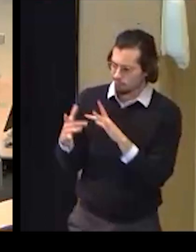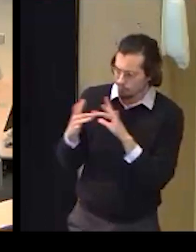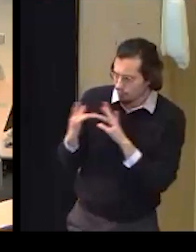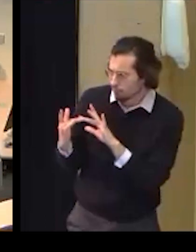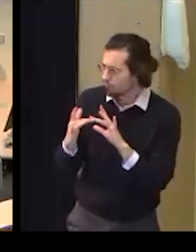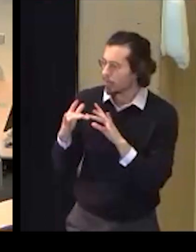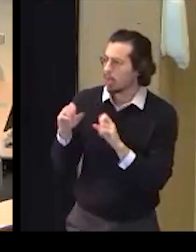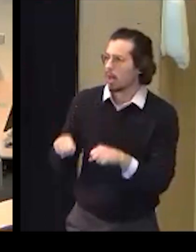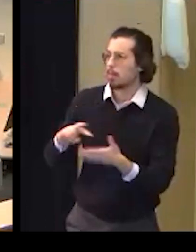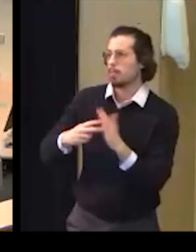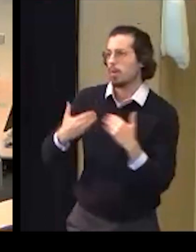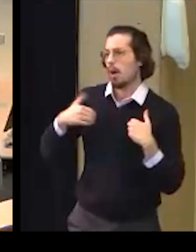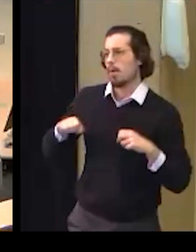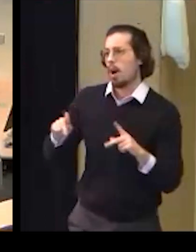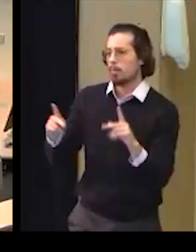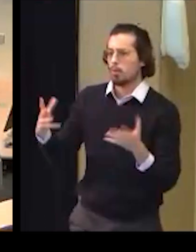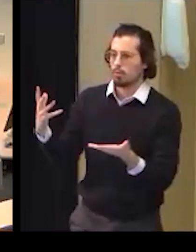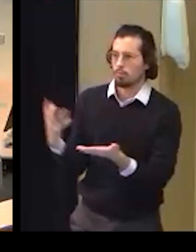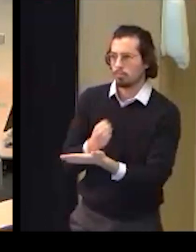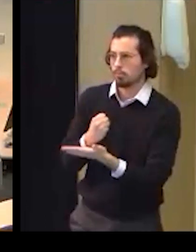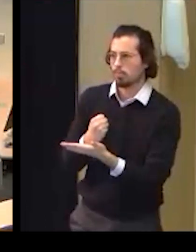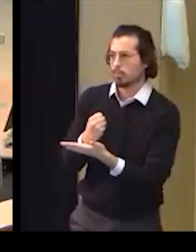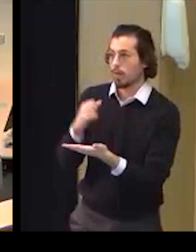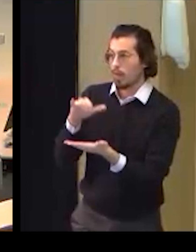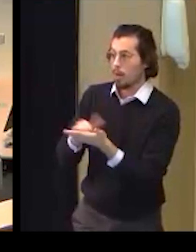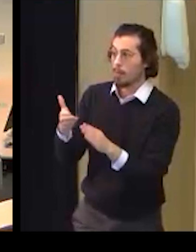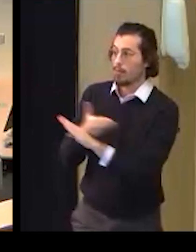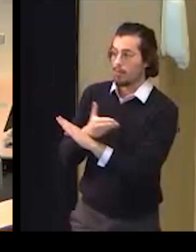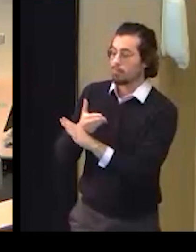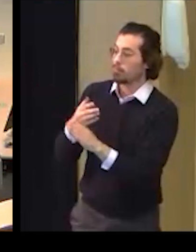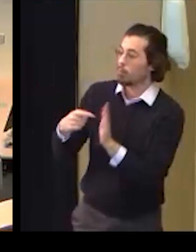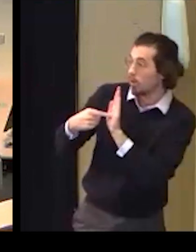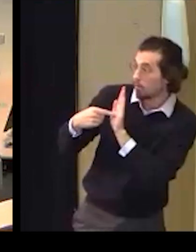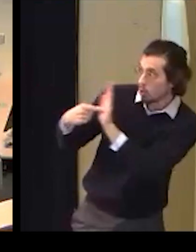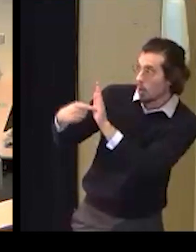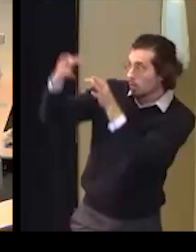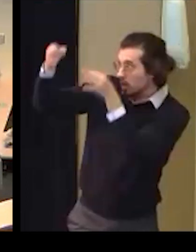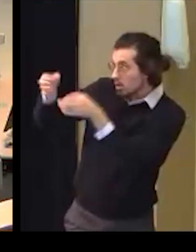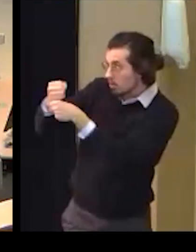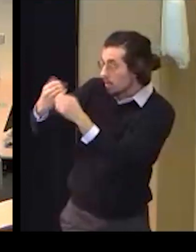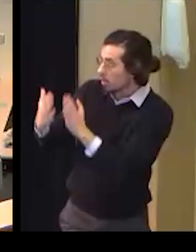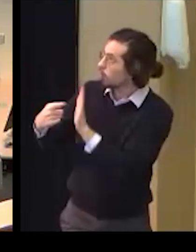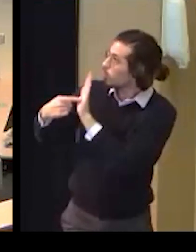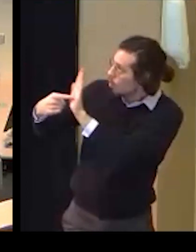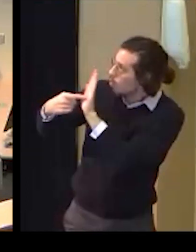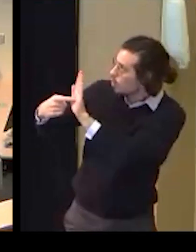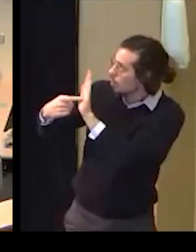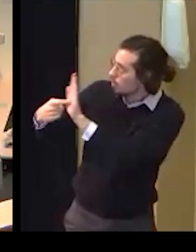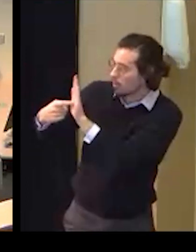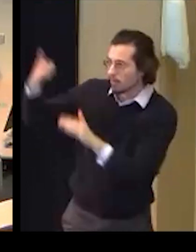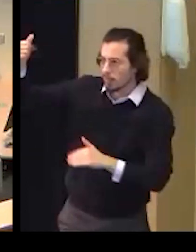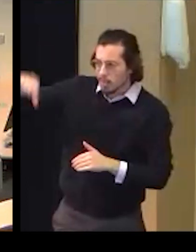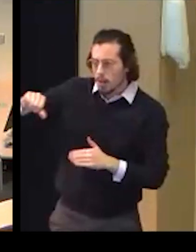opportunities to put that before the decision makers and let them deal with it and dismiss it if they want to. But I think we have to keep raising it.